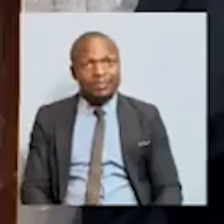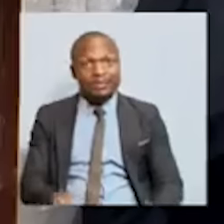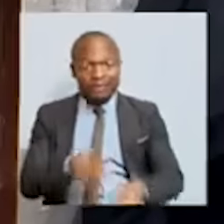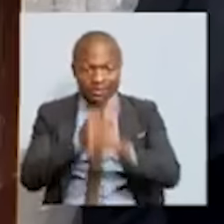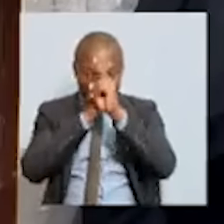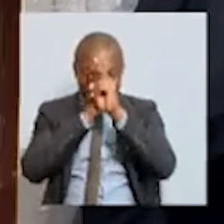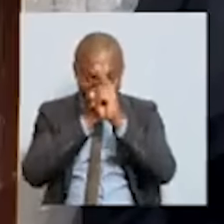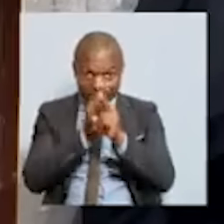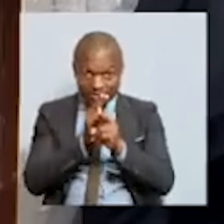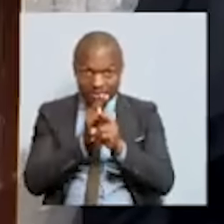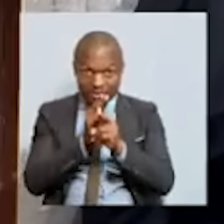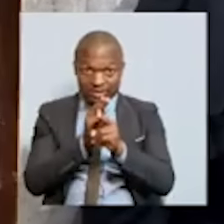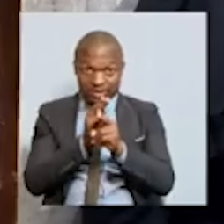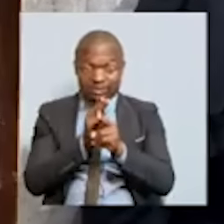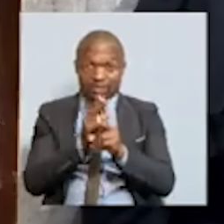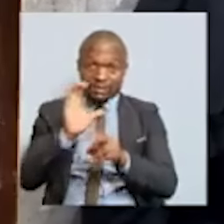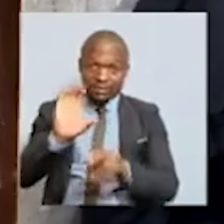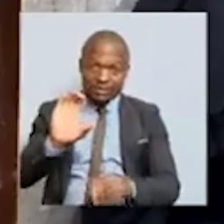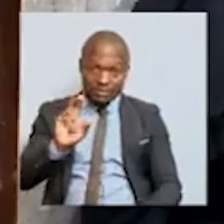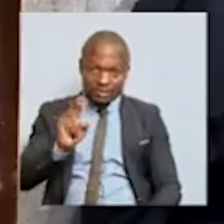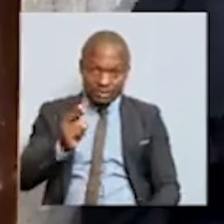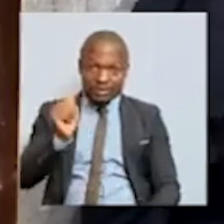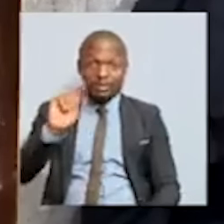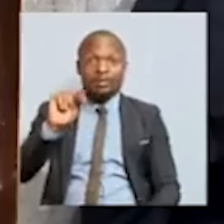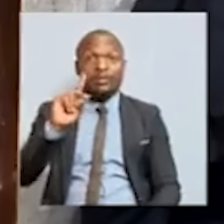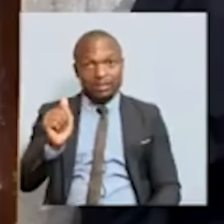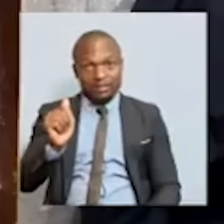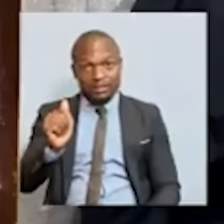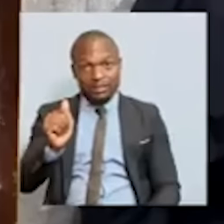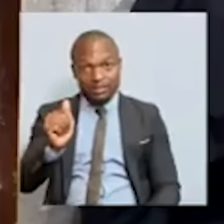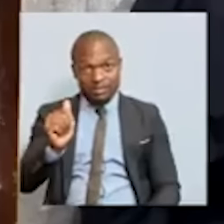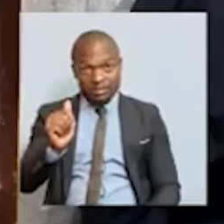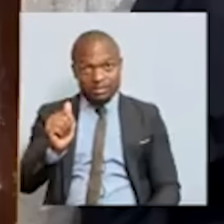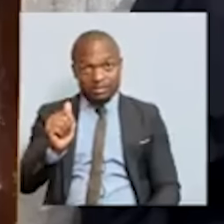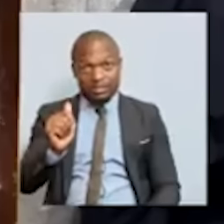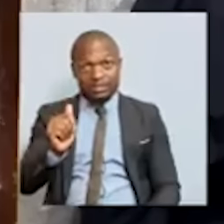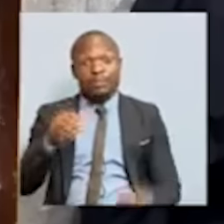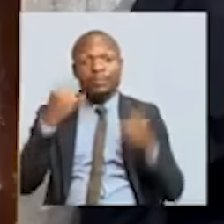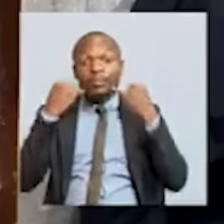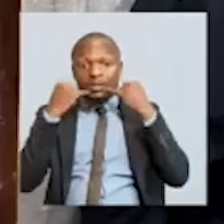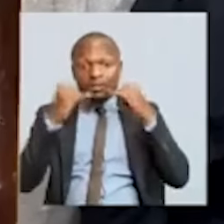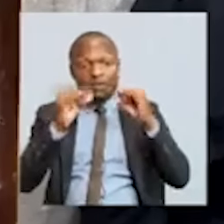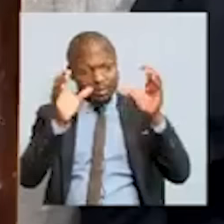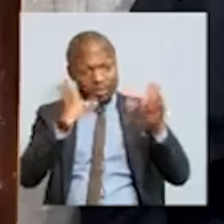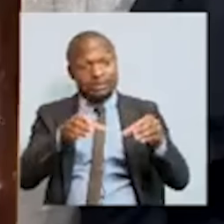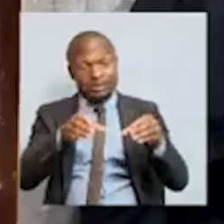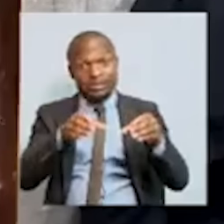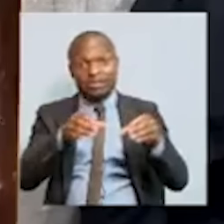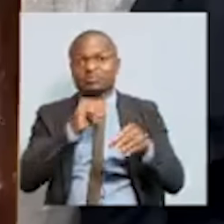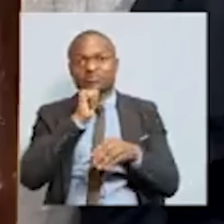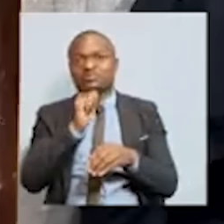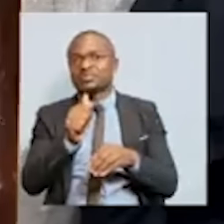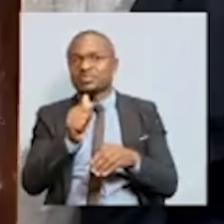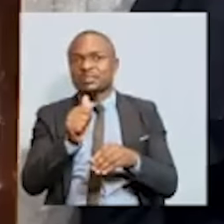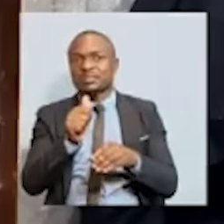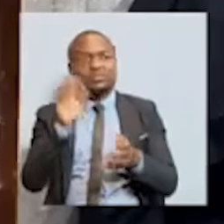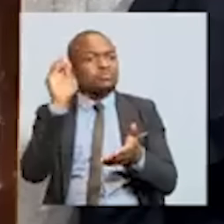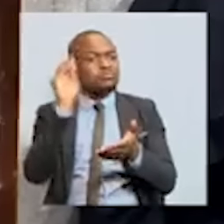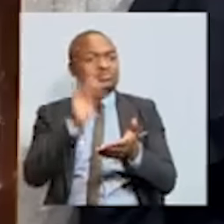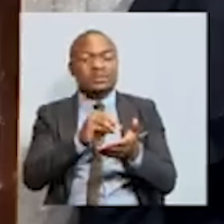Mr. S.C. Chanda MP. Mr. S.C. Chanda MP informed the committee that he did not file his